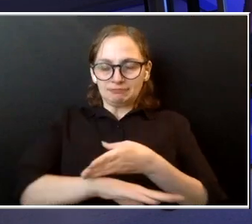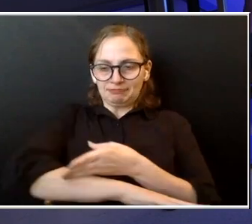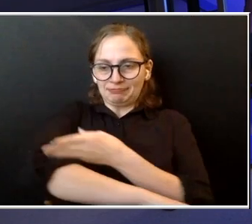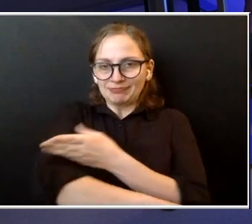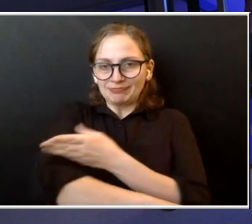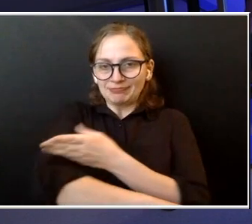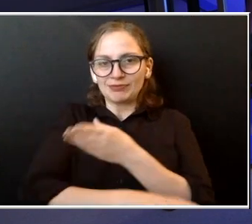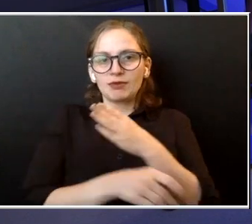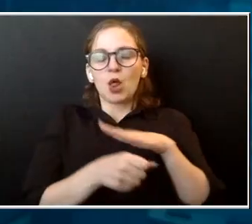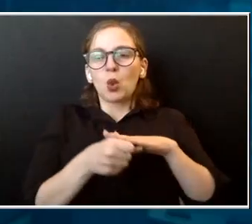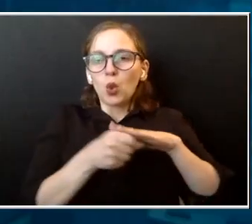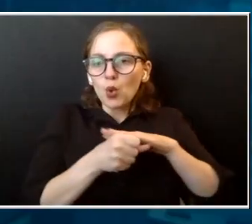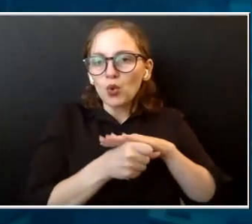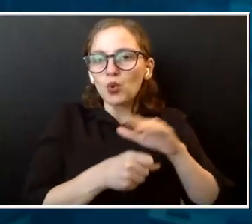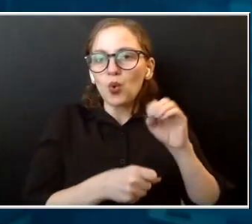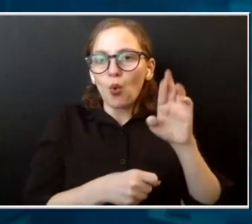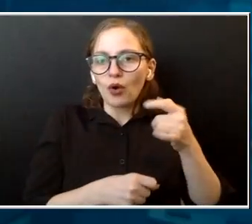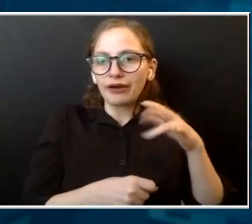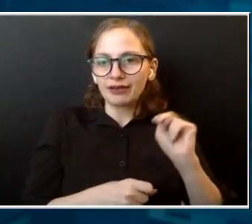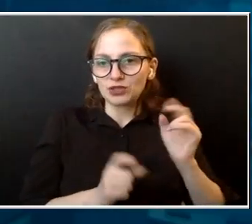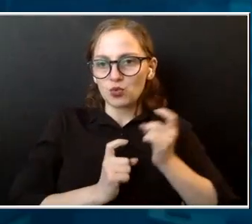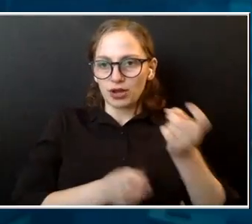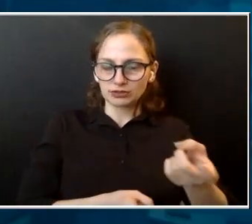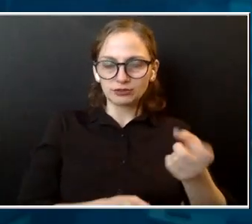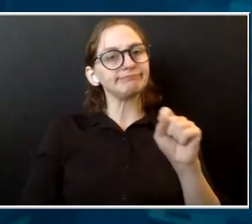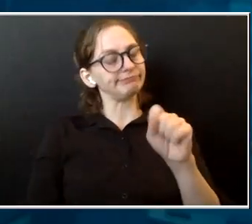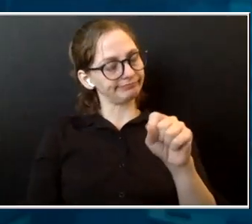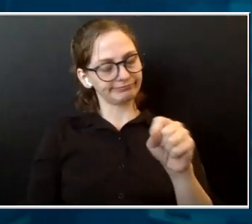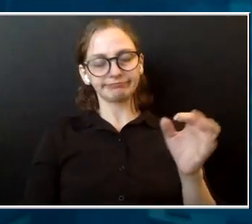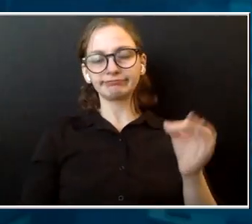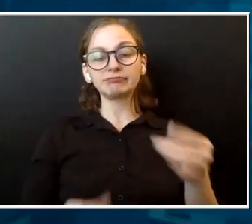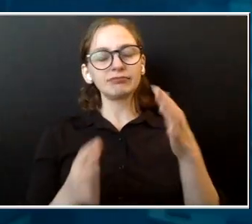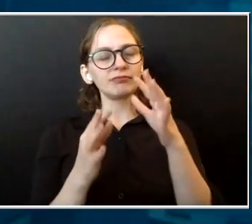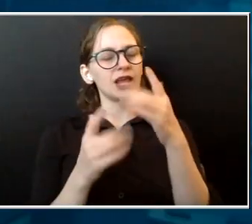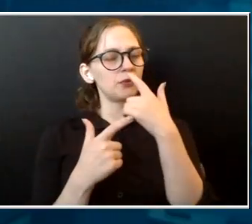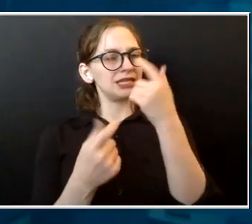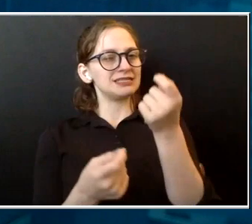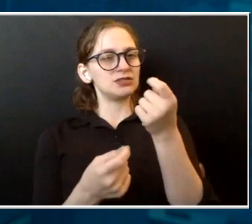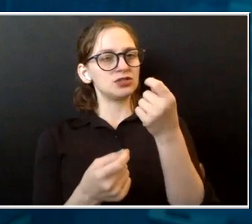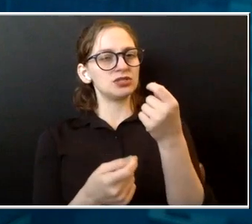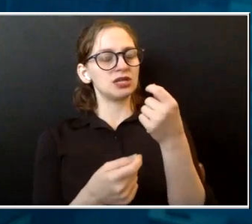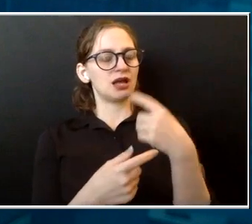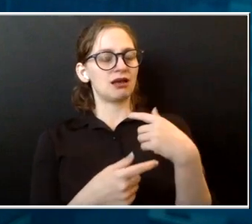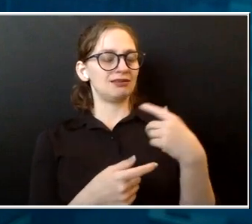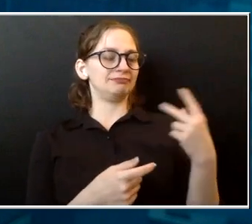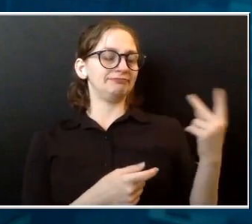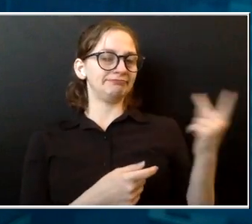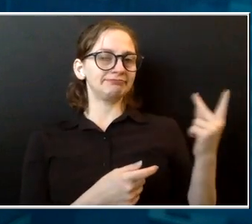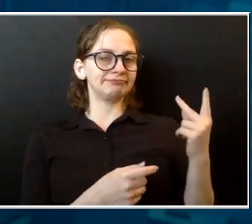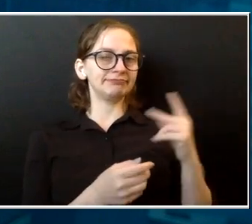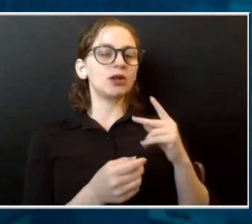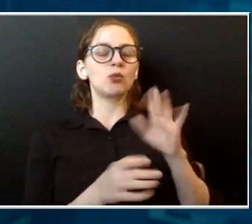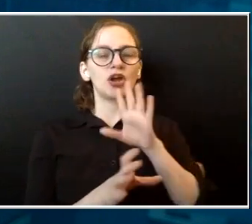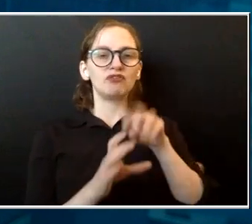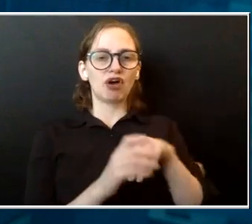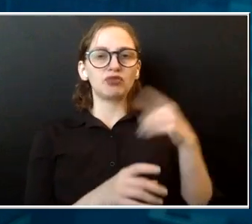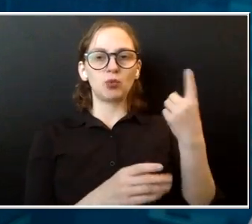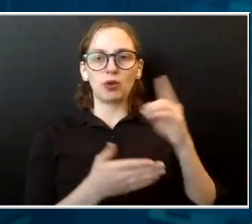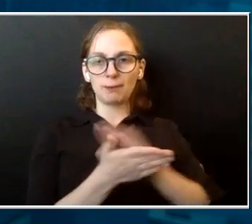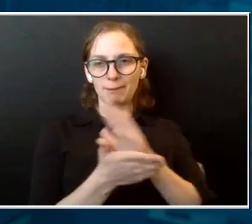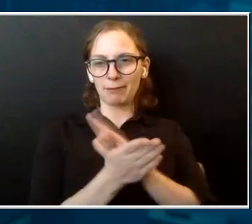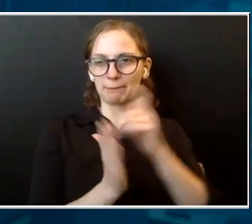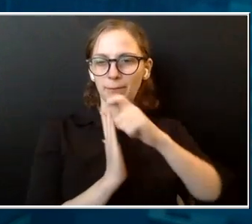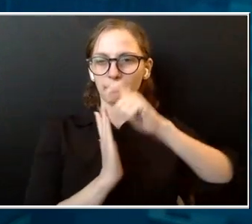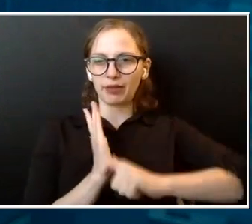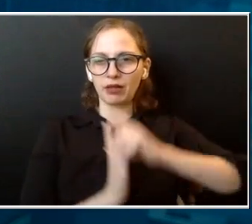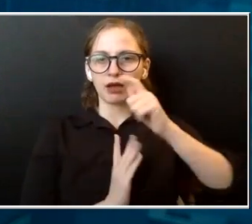locally. Absolutely. It was very interesting. There was a paper that Dr. Schmidt and I were involved in, and you looked at just donation. If you brought everybody